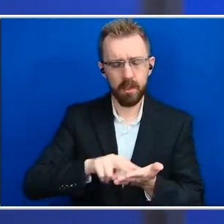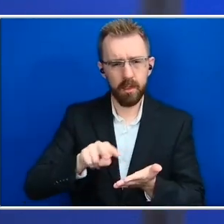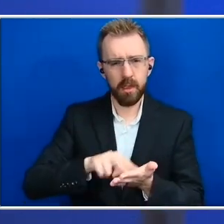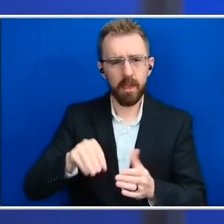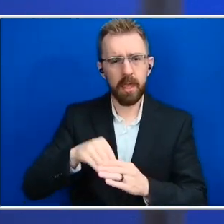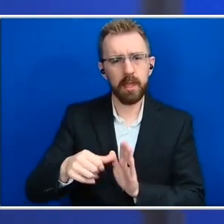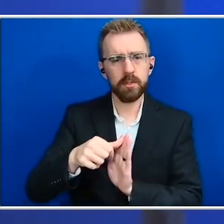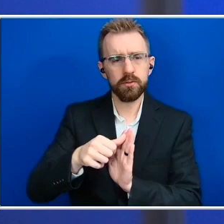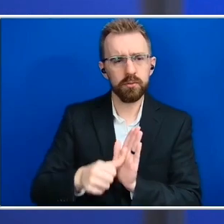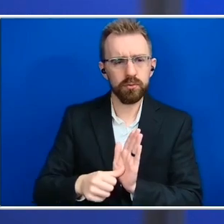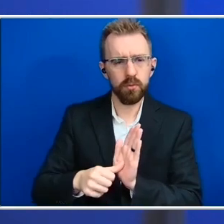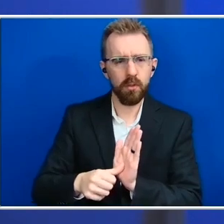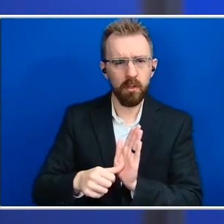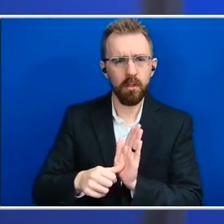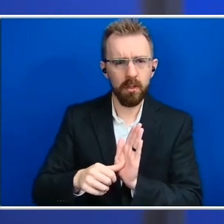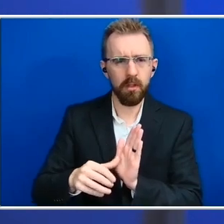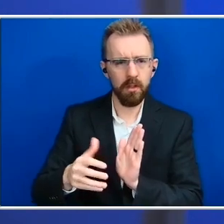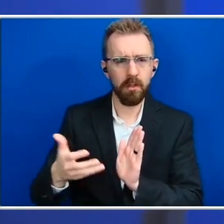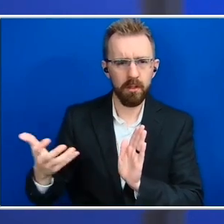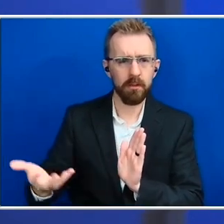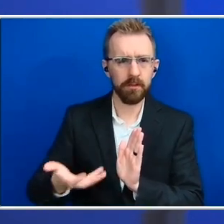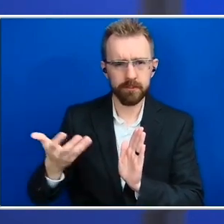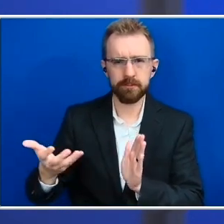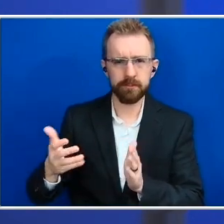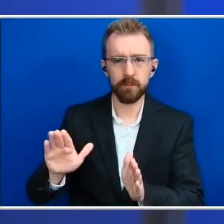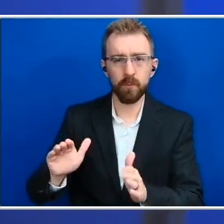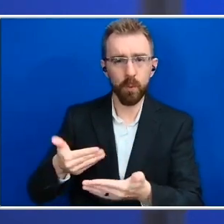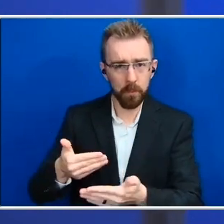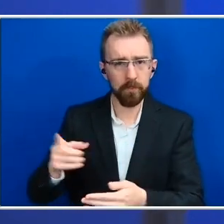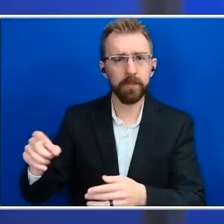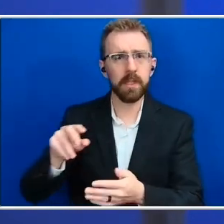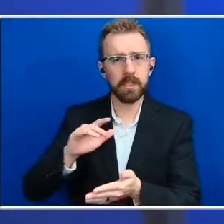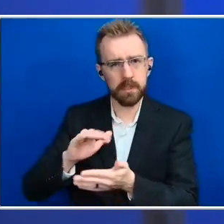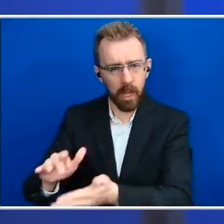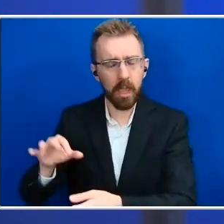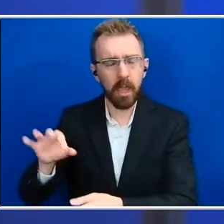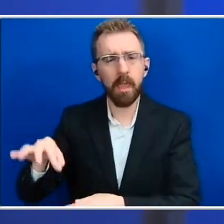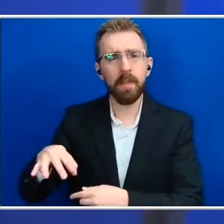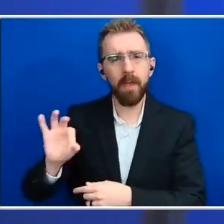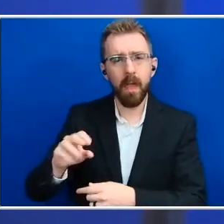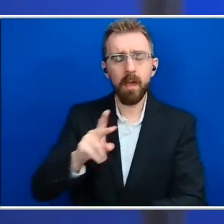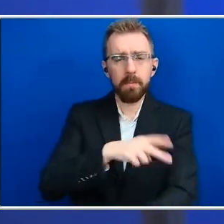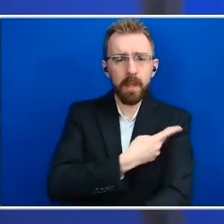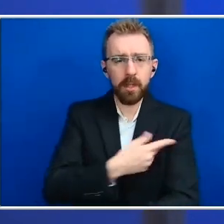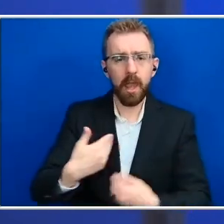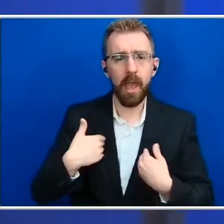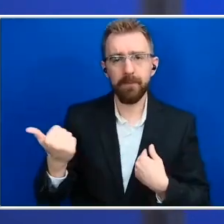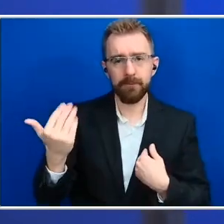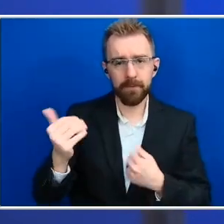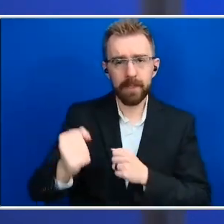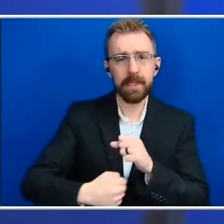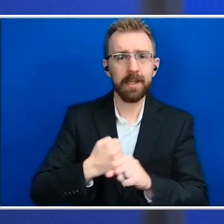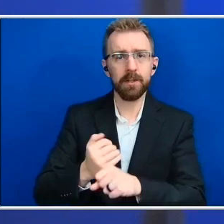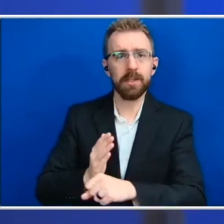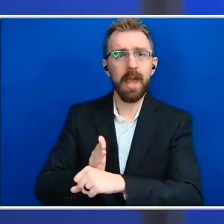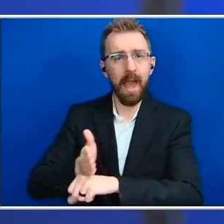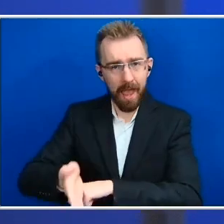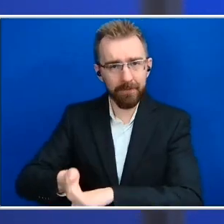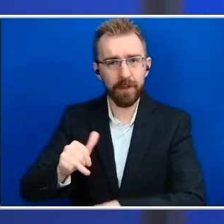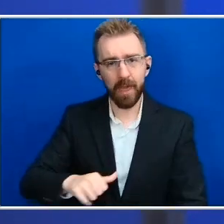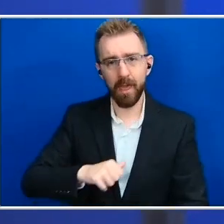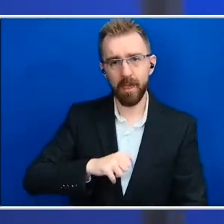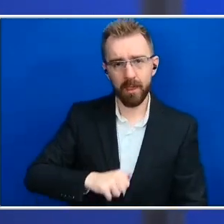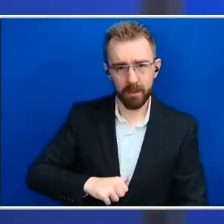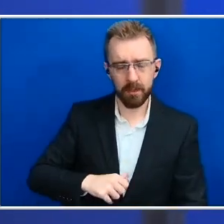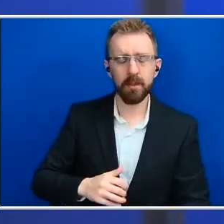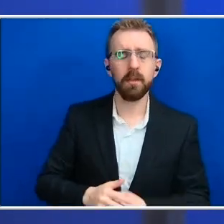realm did a study, and they looked at these patients who had 15 years after esophagectomy, removing